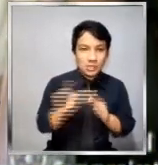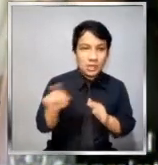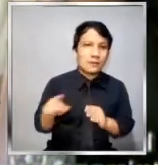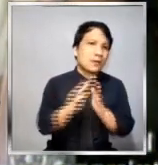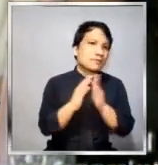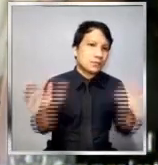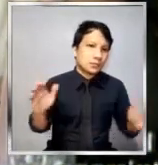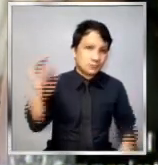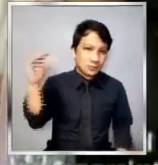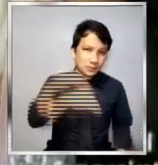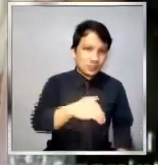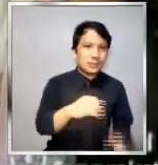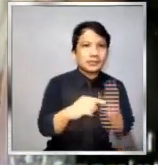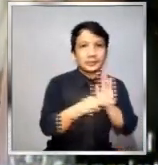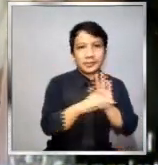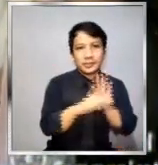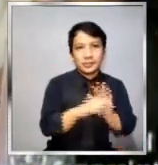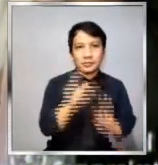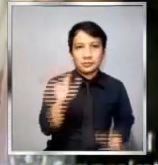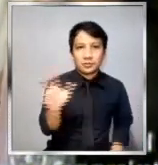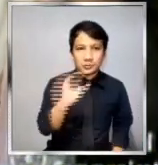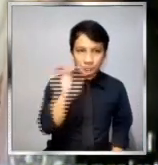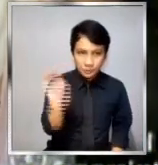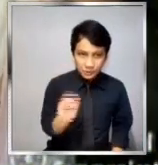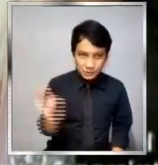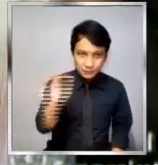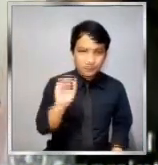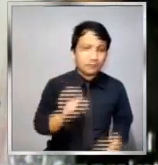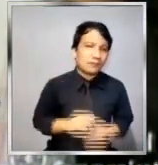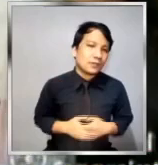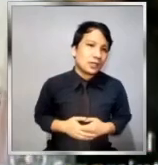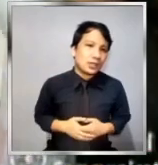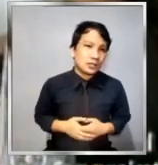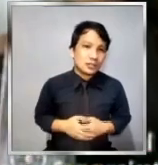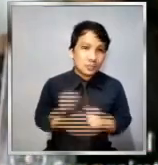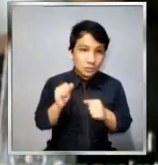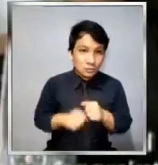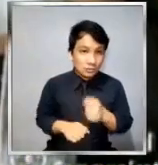negative 30% ang change. So, yung pong